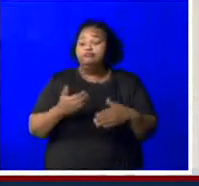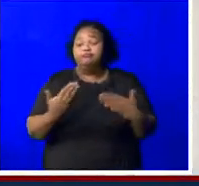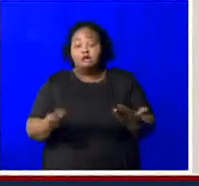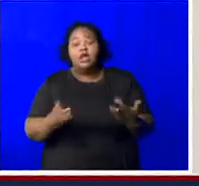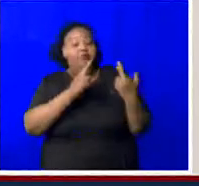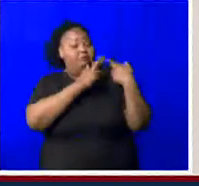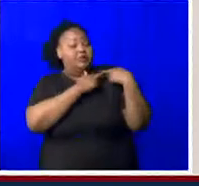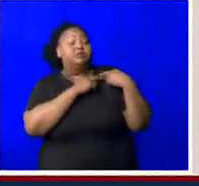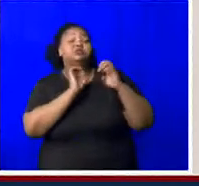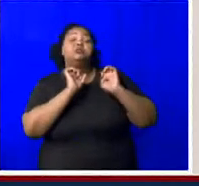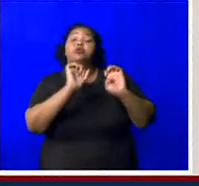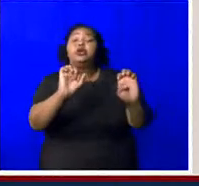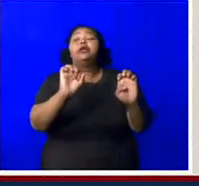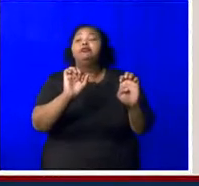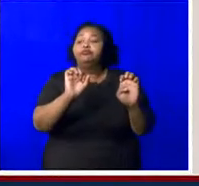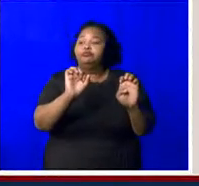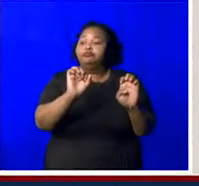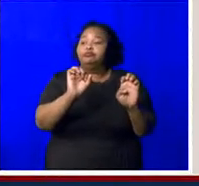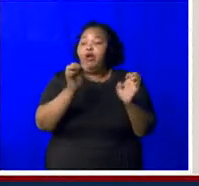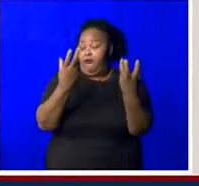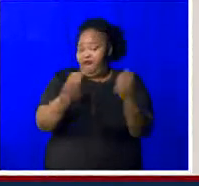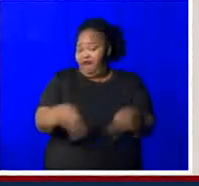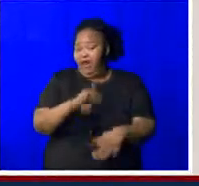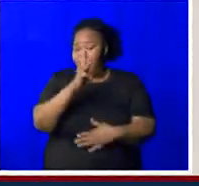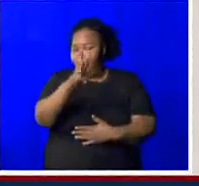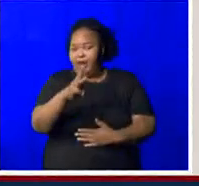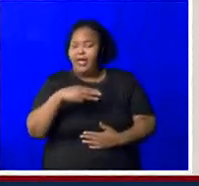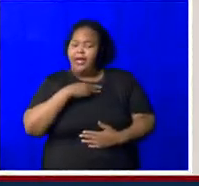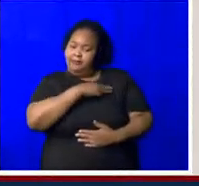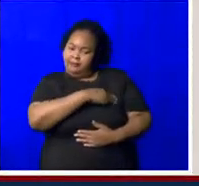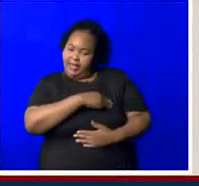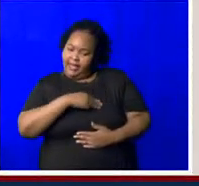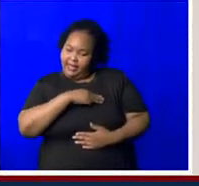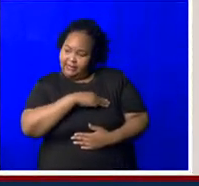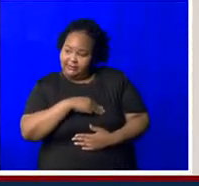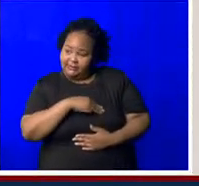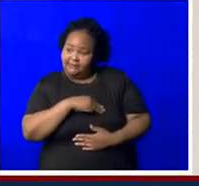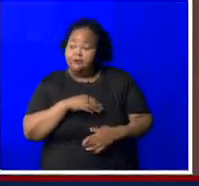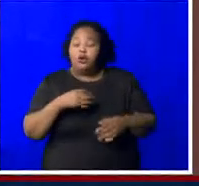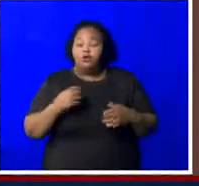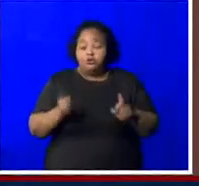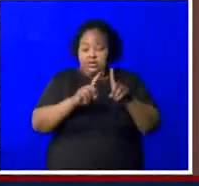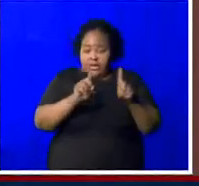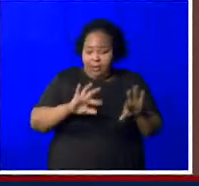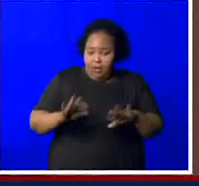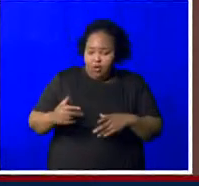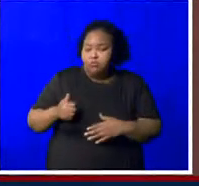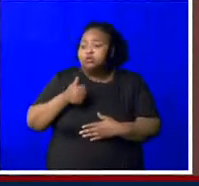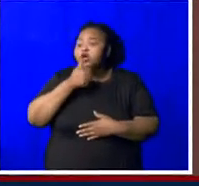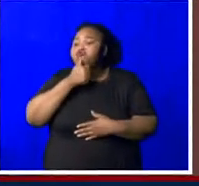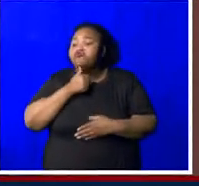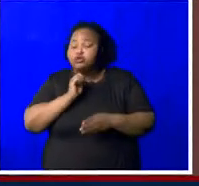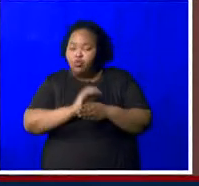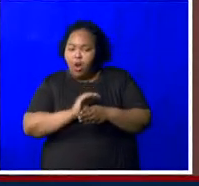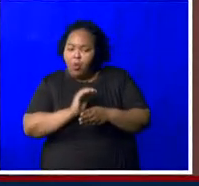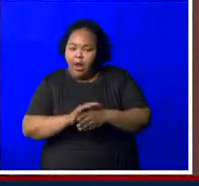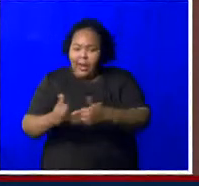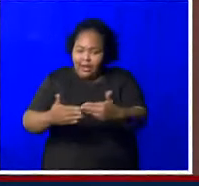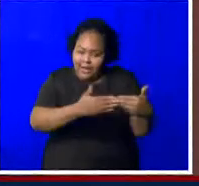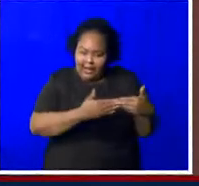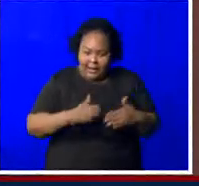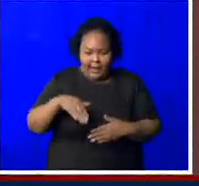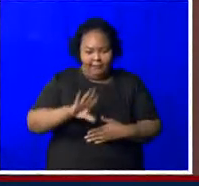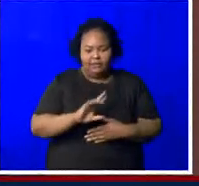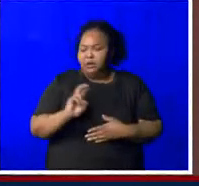it's your fault. Please make sure that you use them. Please make sure you take care of them. Don't steal